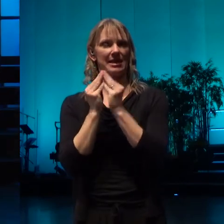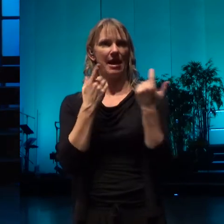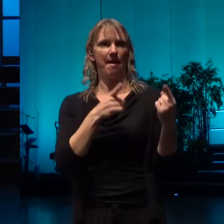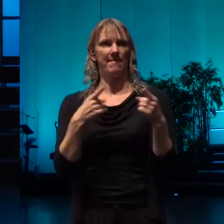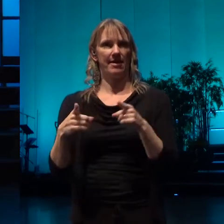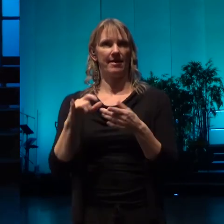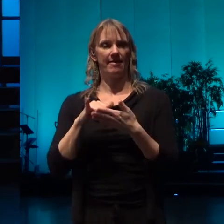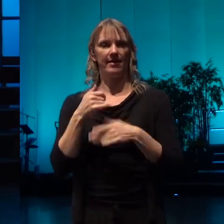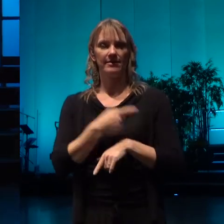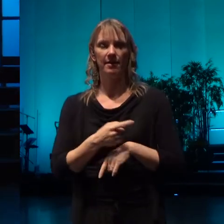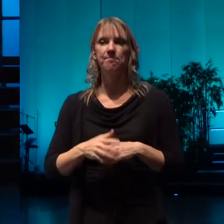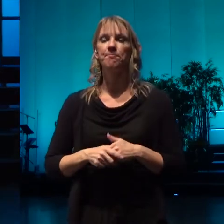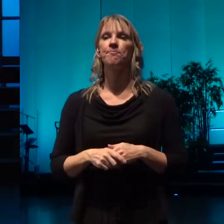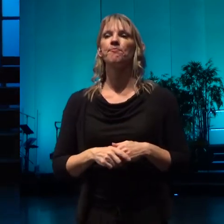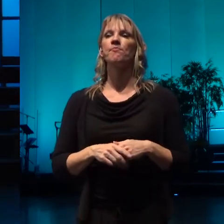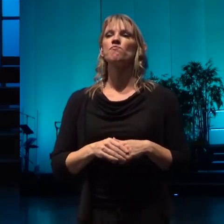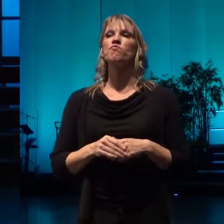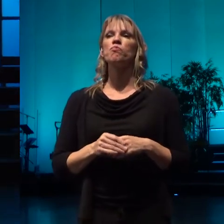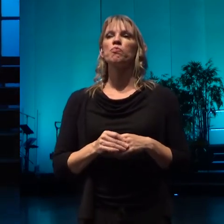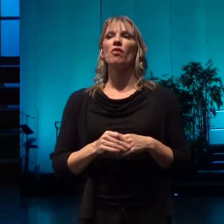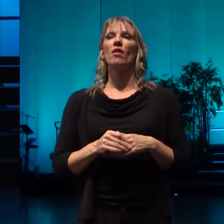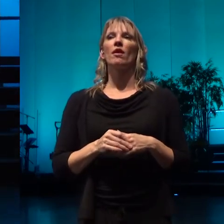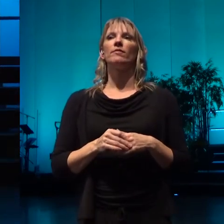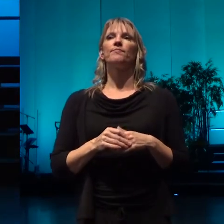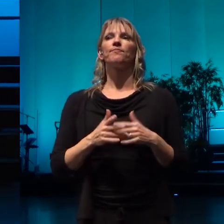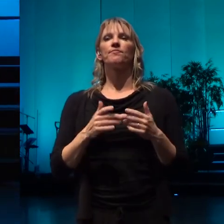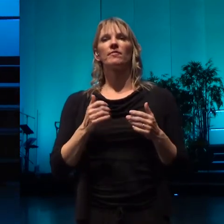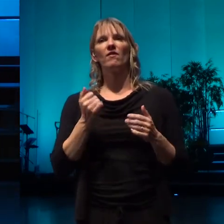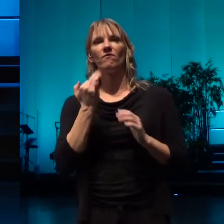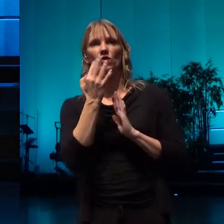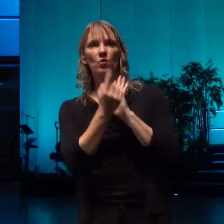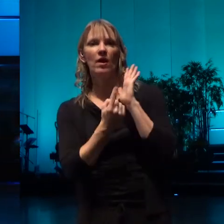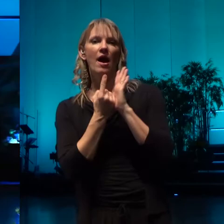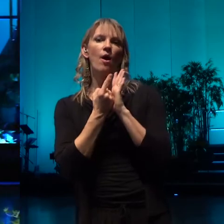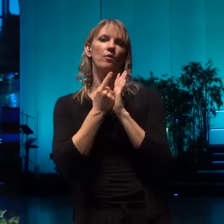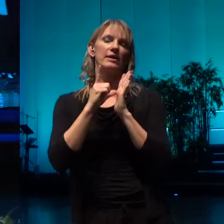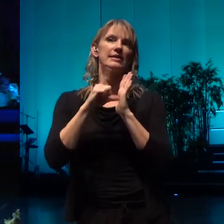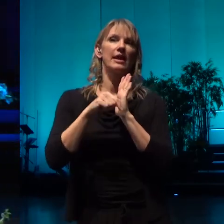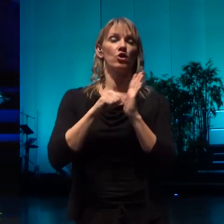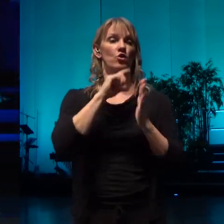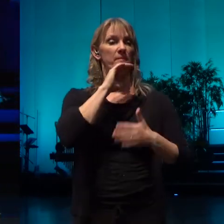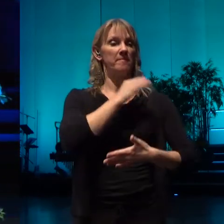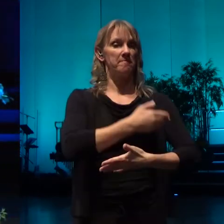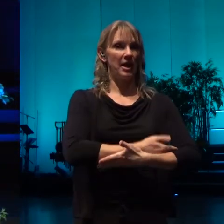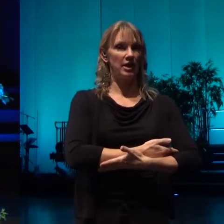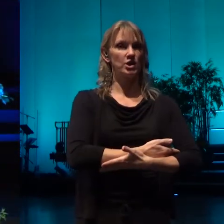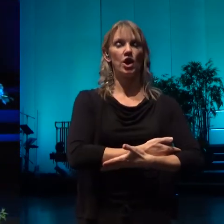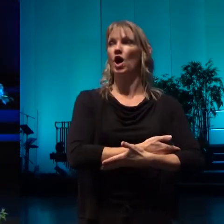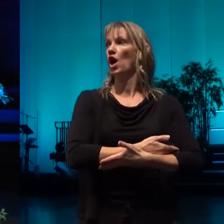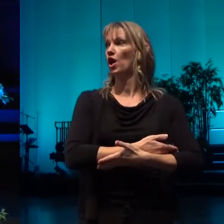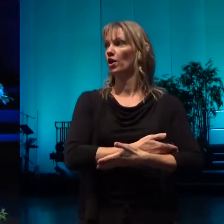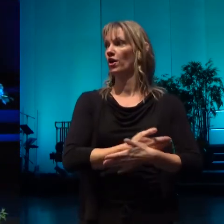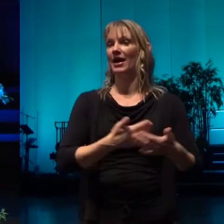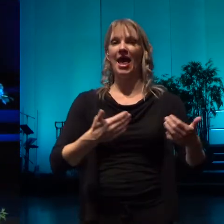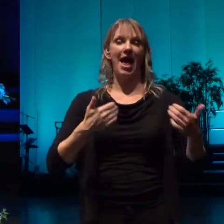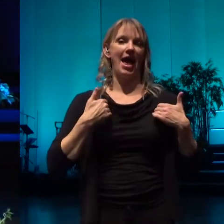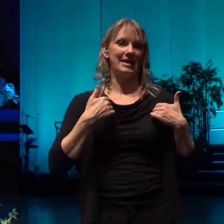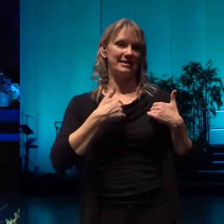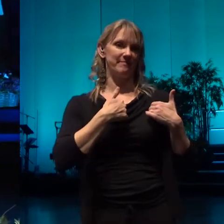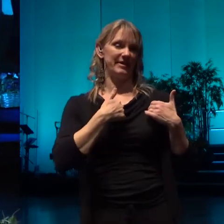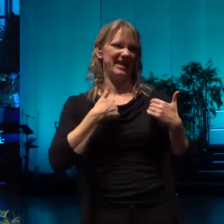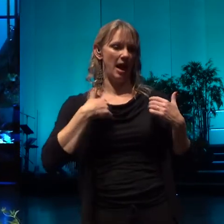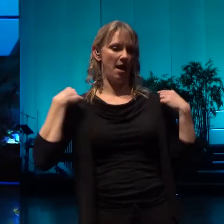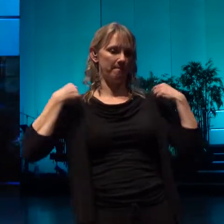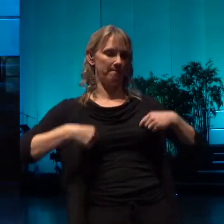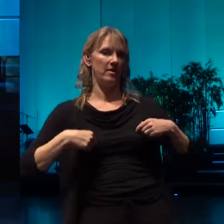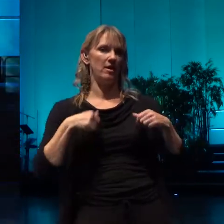day. And so we're a few hours into the day, and my daughter has me with butterfly wings chasing her around the